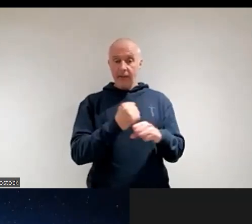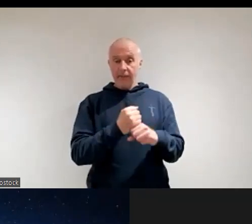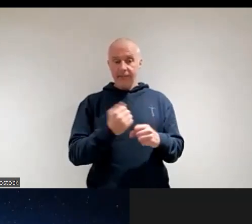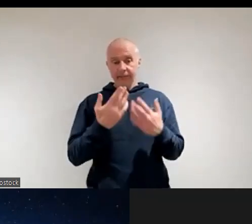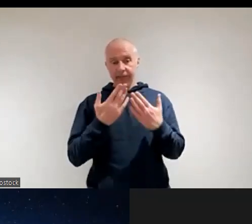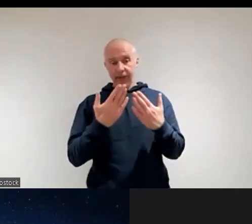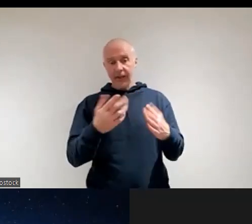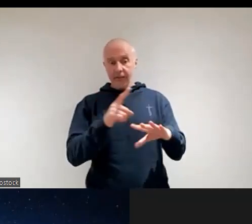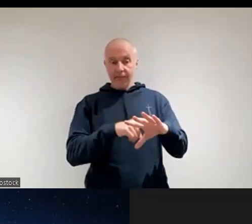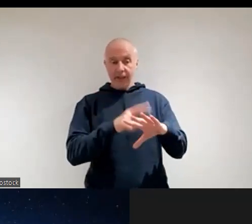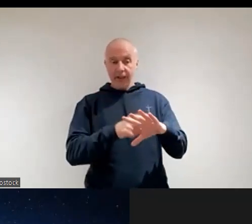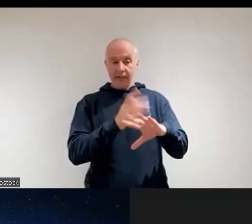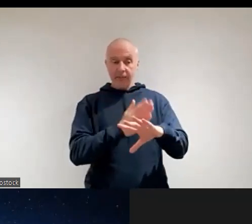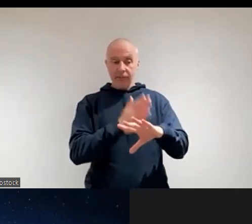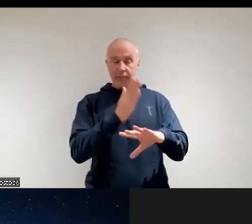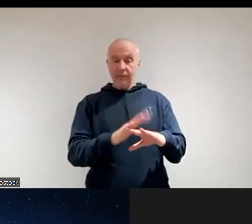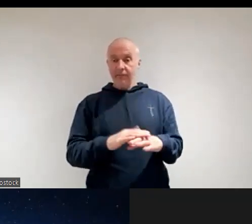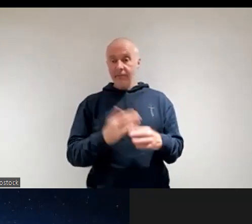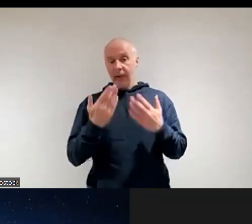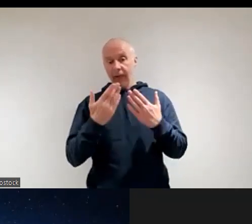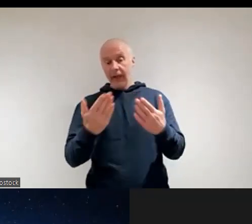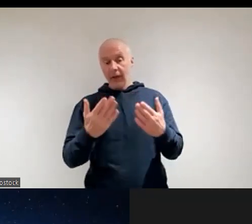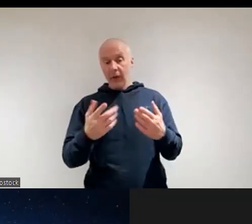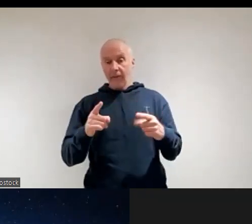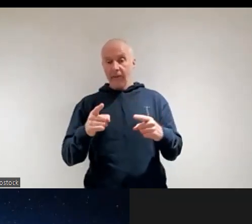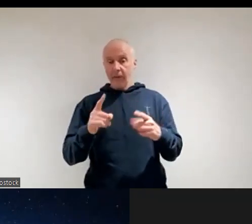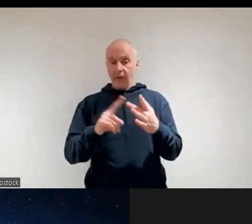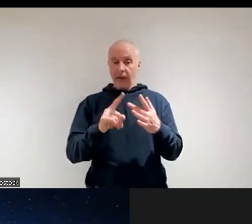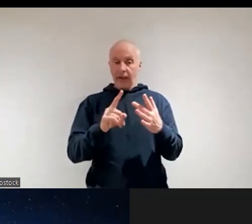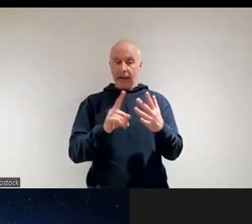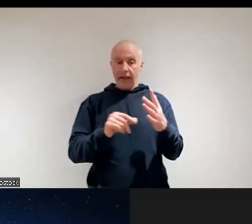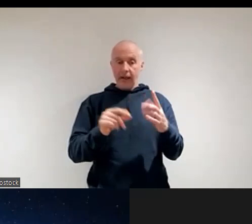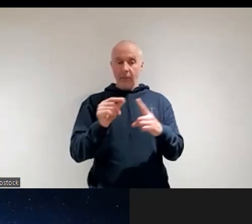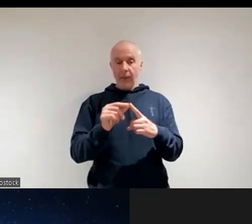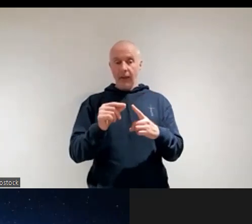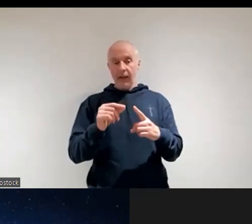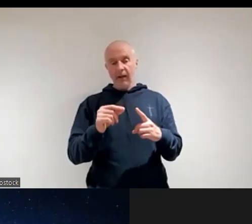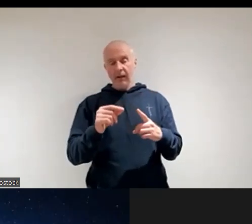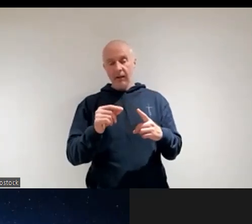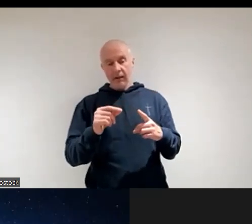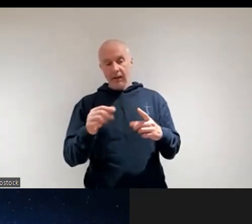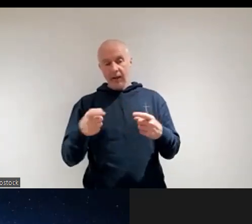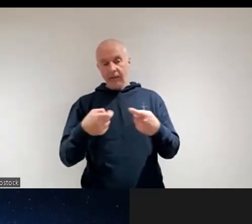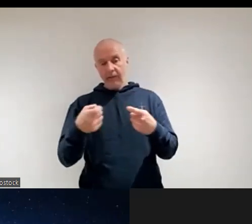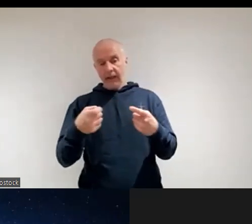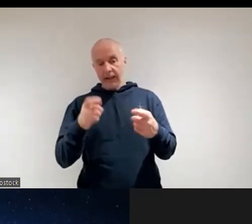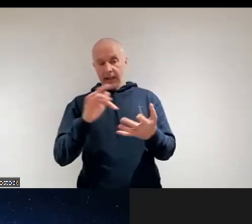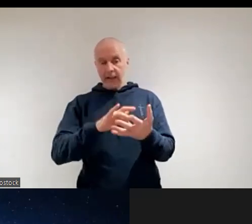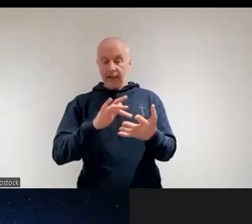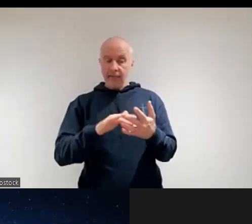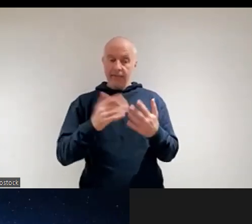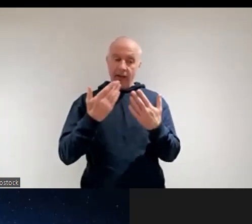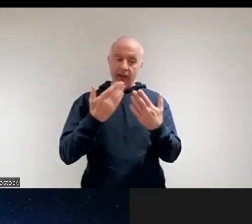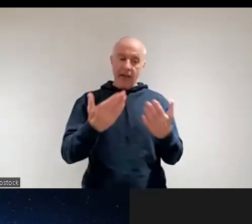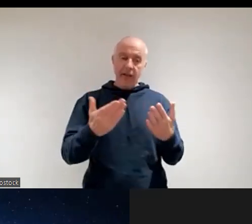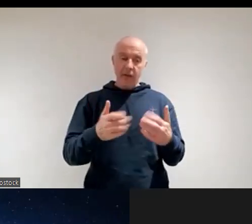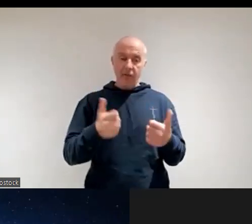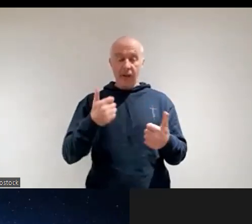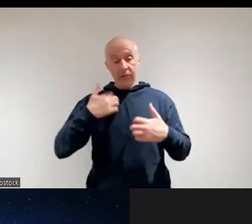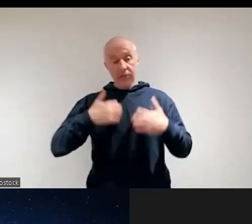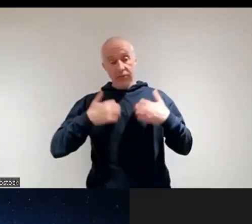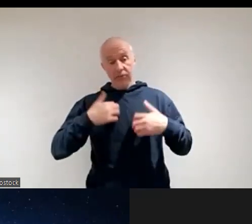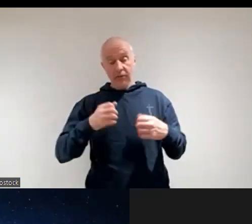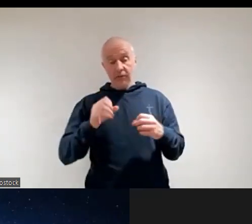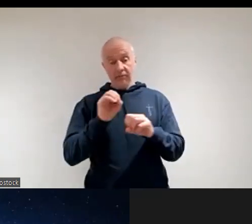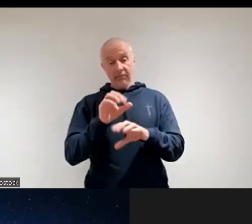you. On behalf of the whole of the IOP West Midlands Keele Physics Centre, I just wanted to pass on my thanks for a really interesting talk on